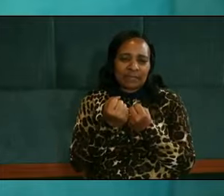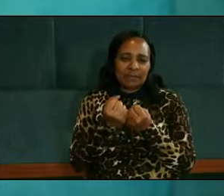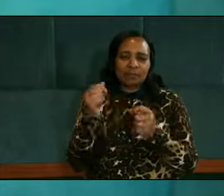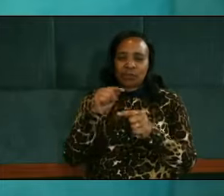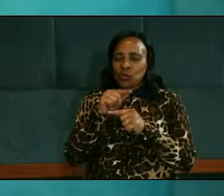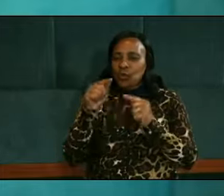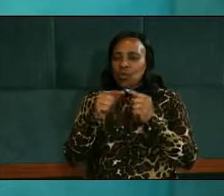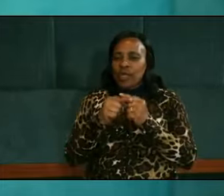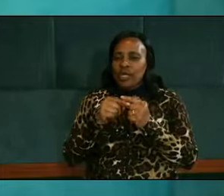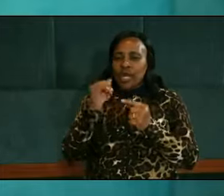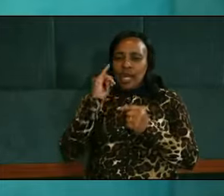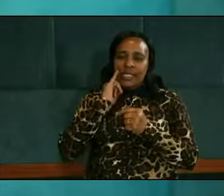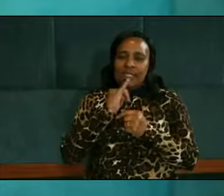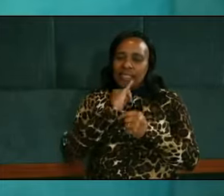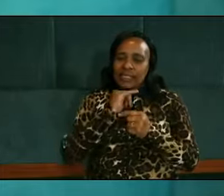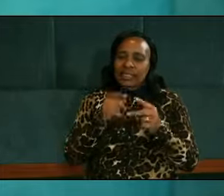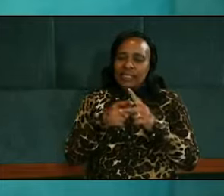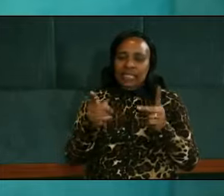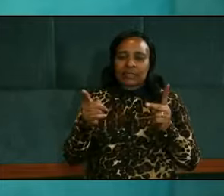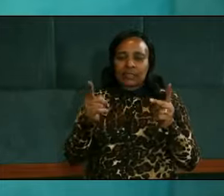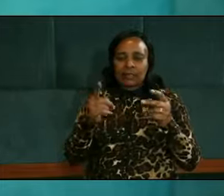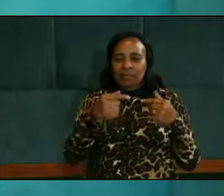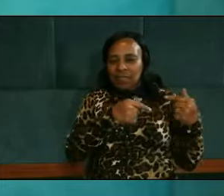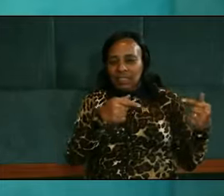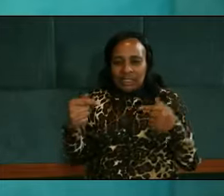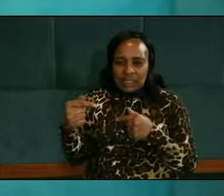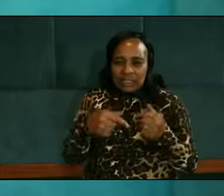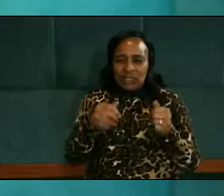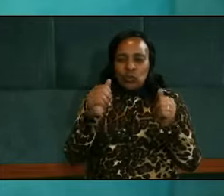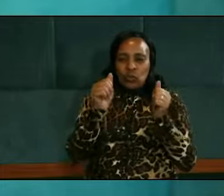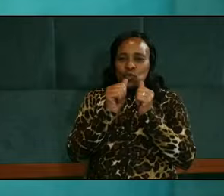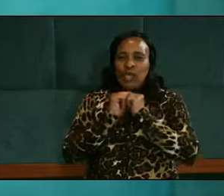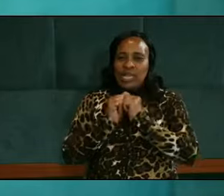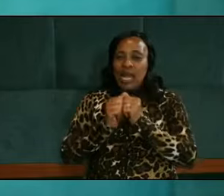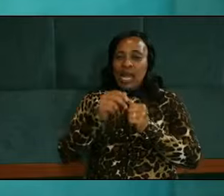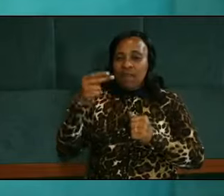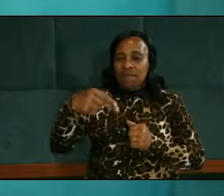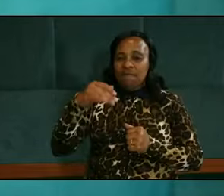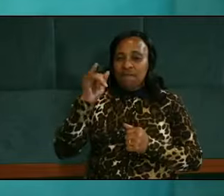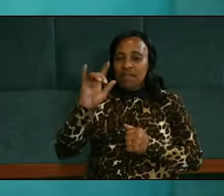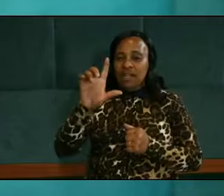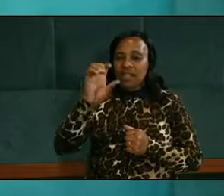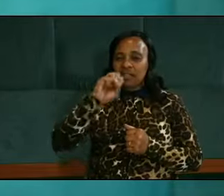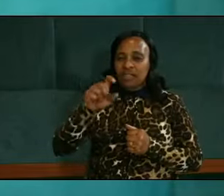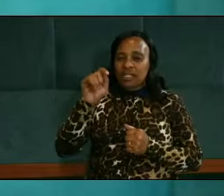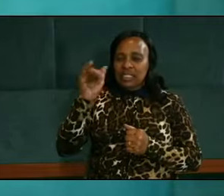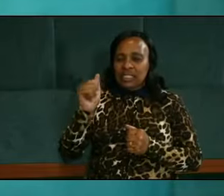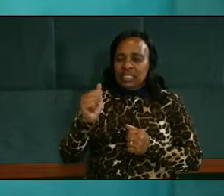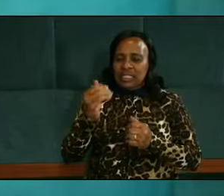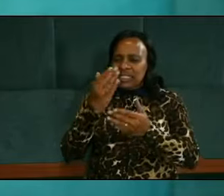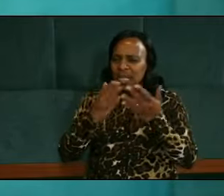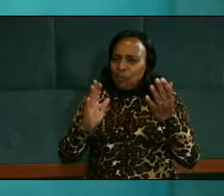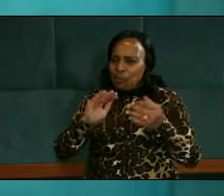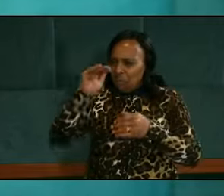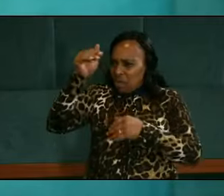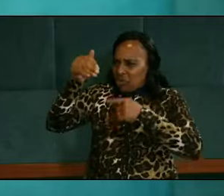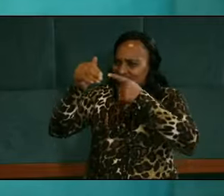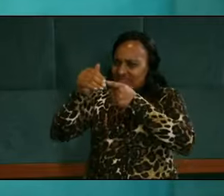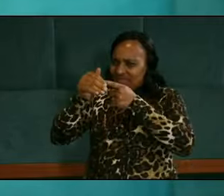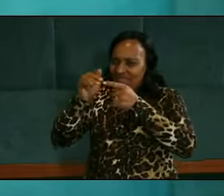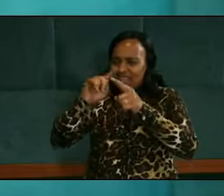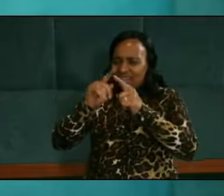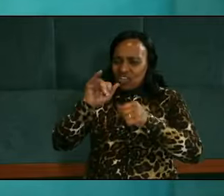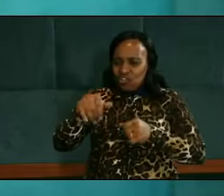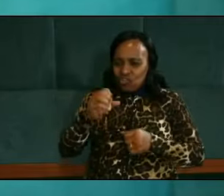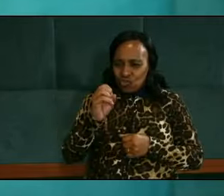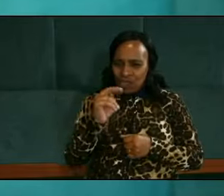when the Israelites were fighting against the Philistines, and the Philistines were in a certain plain, yes, and Jonathan and his armbearer had